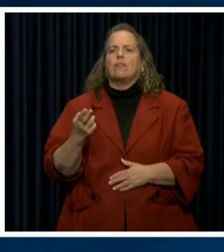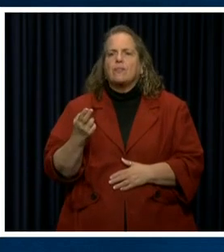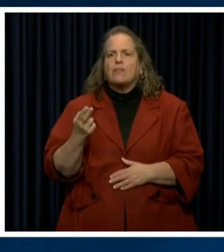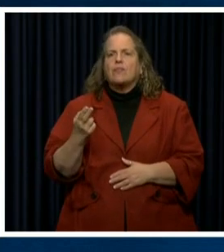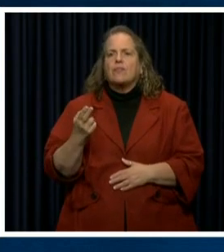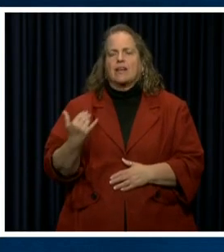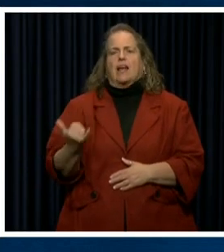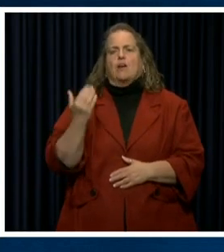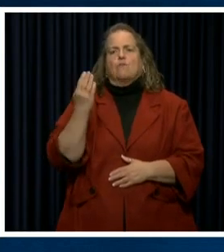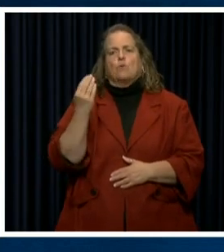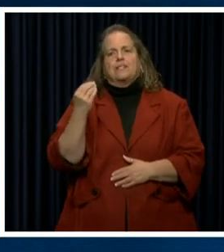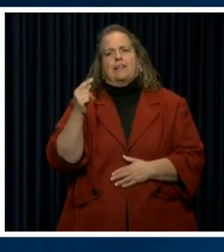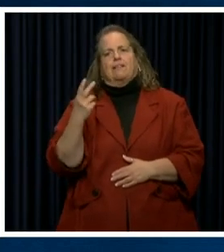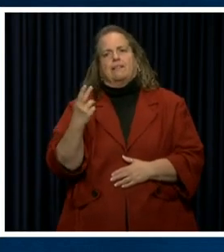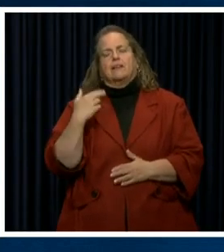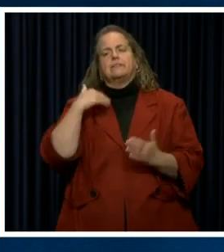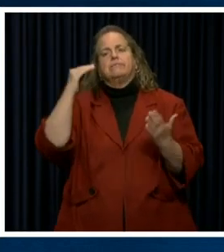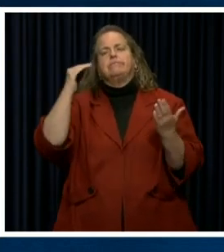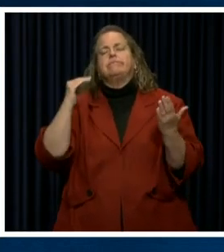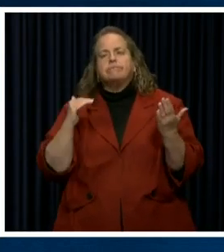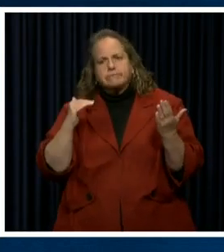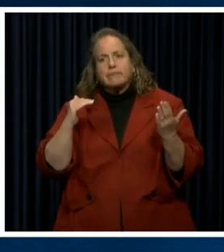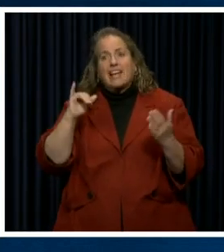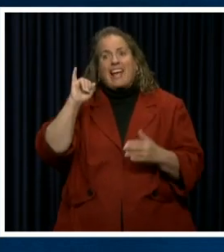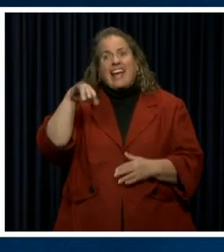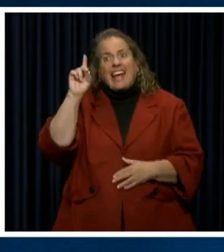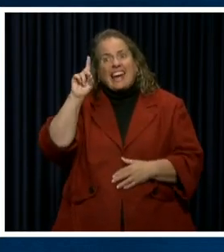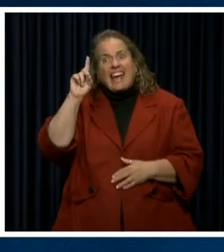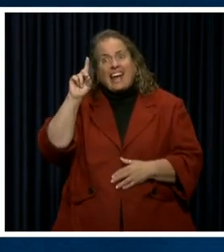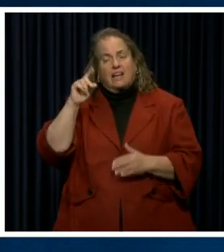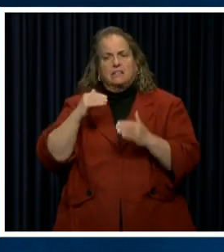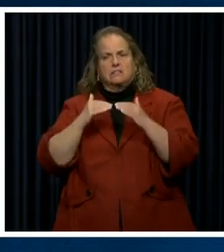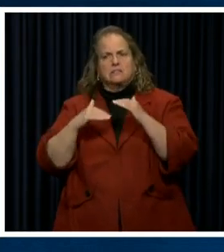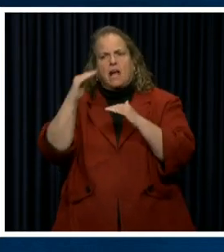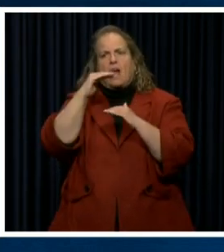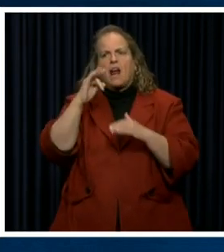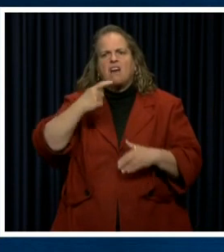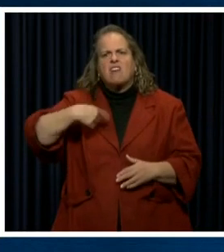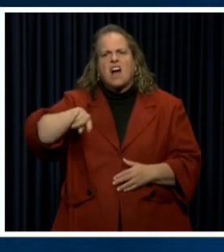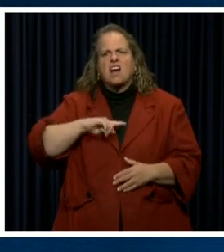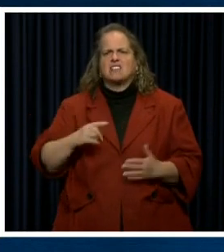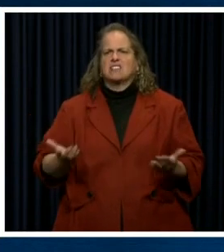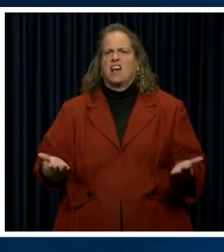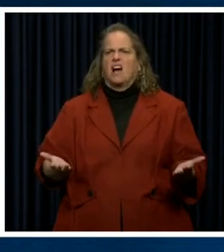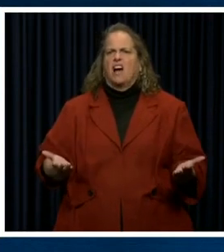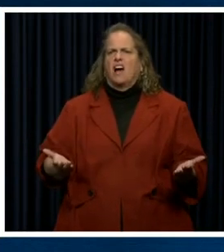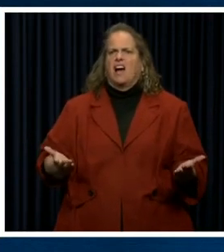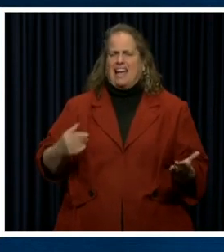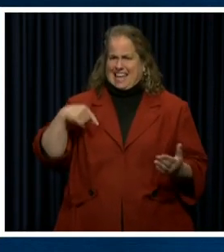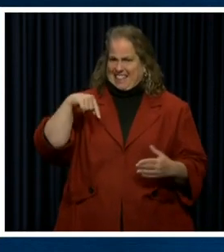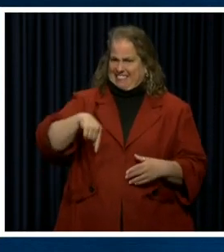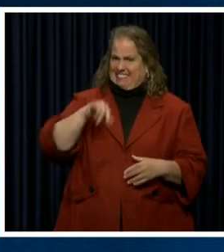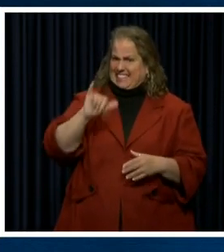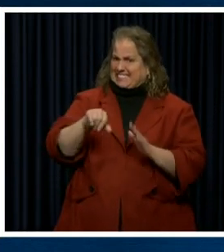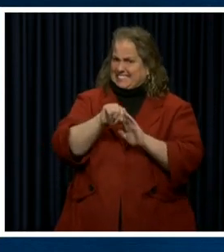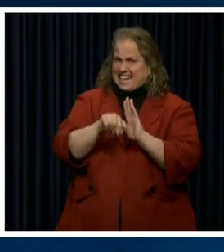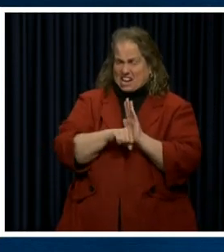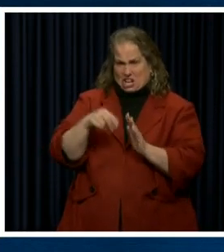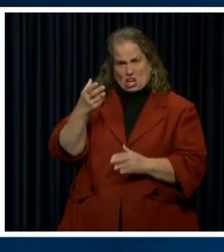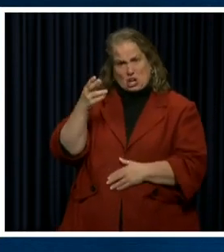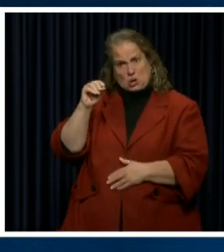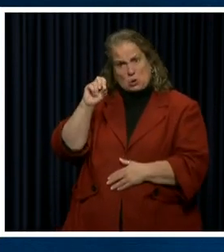now 14th. And I'm going to tell you, Indiana's ahead of us. Now, in this state, we never want the Hoosiers to beat us